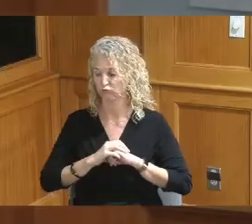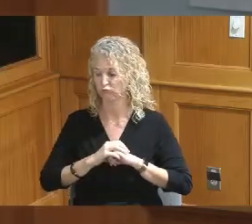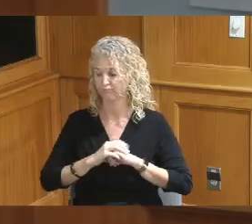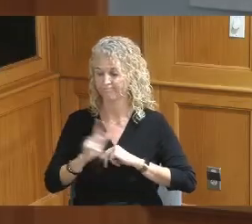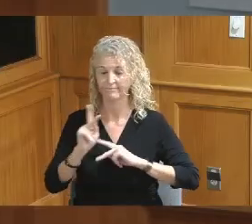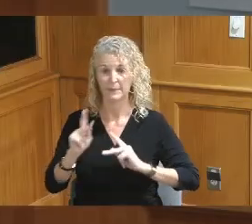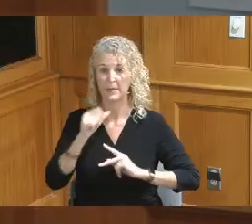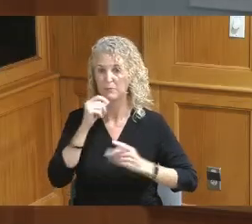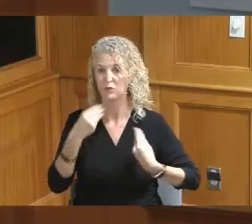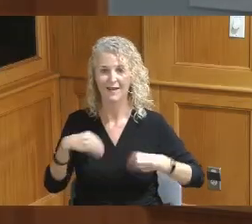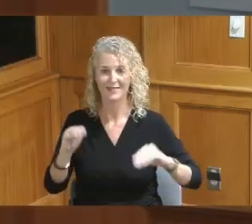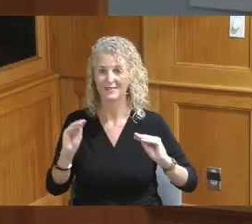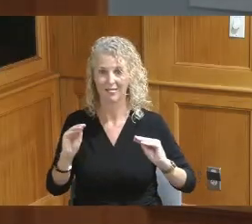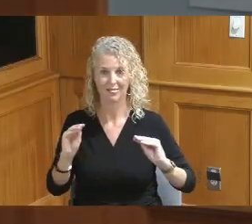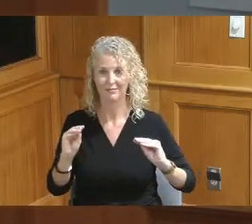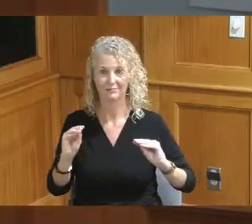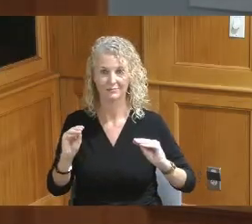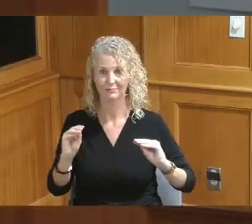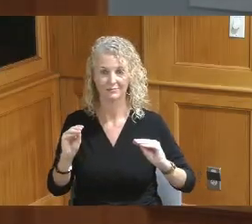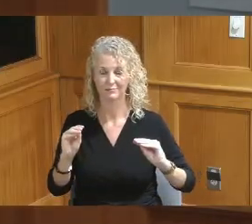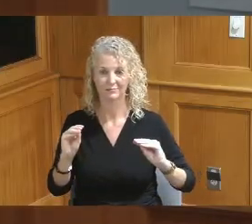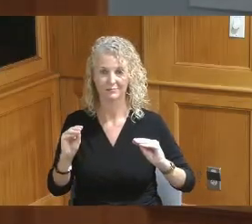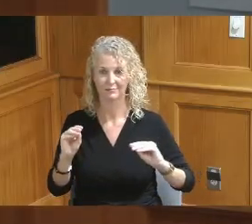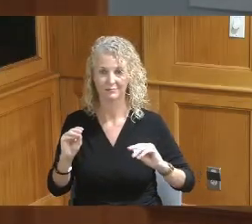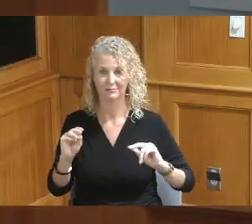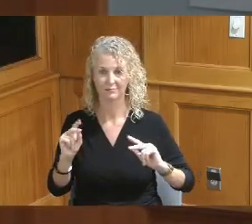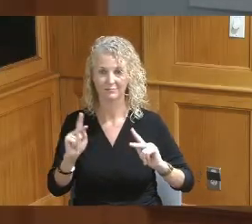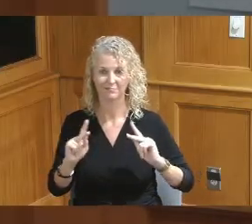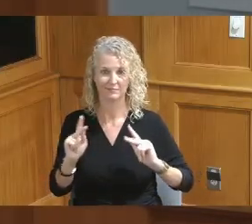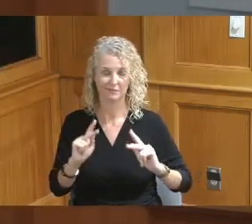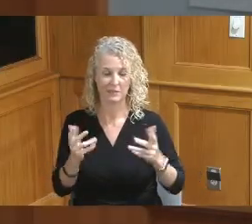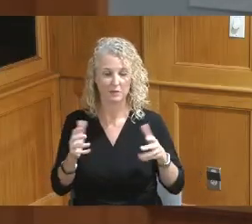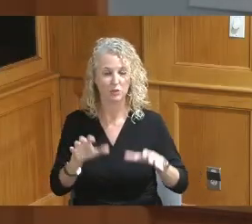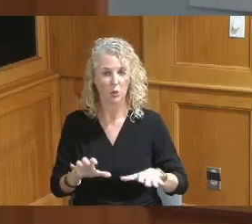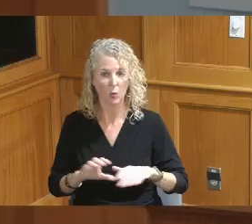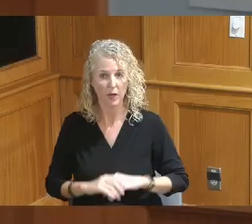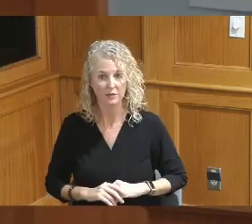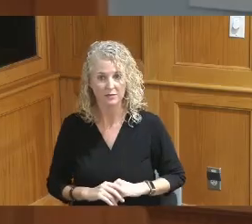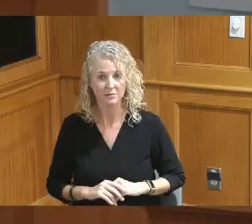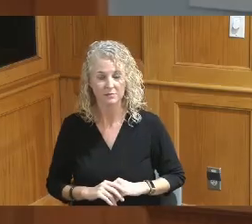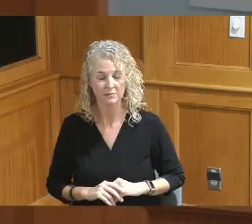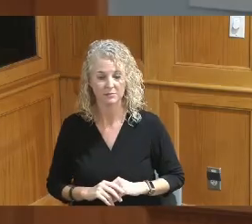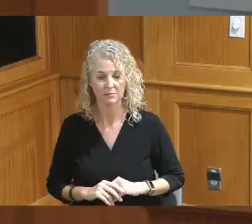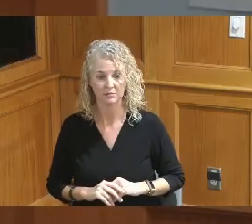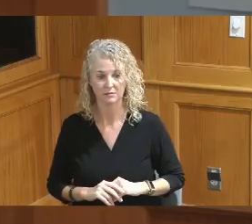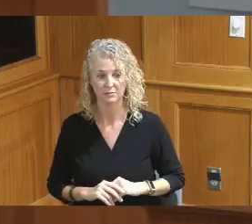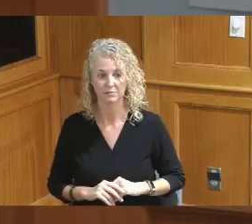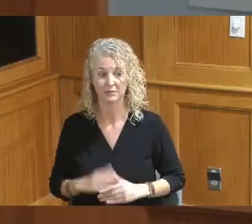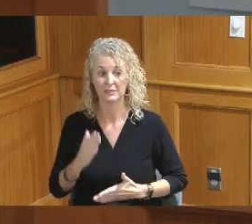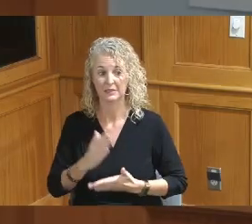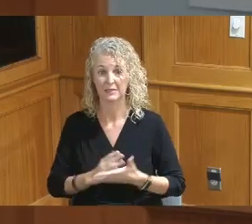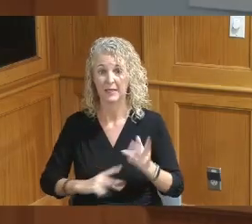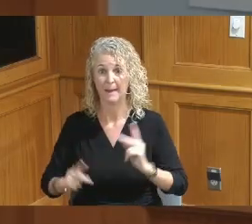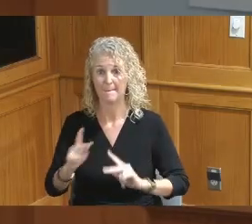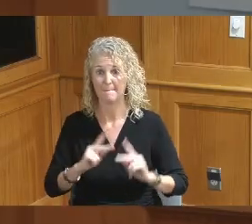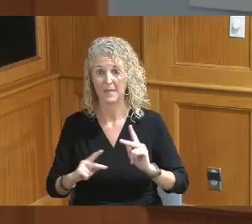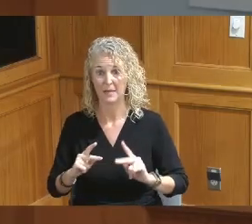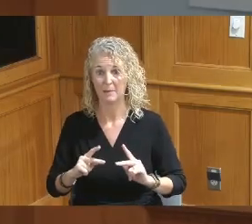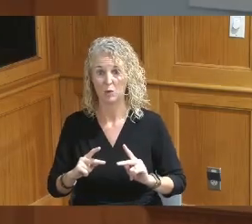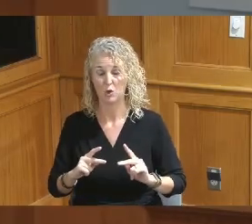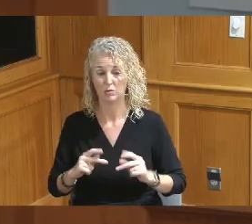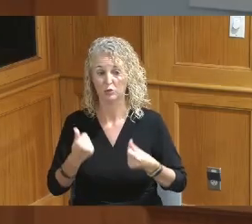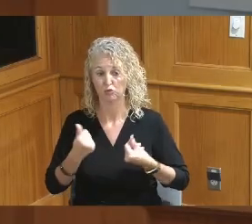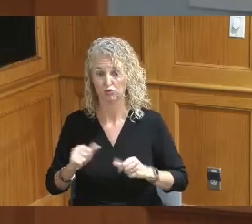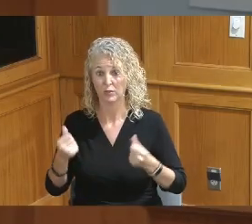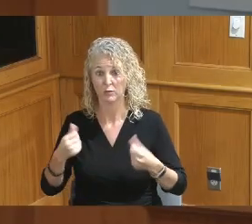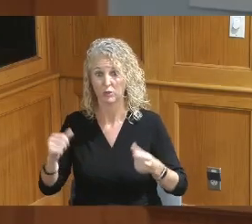sale, so not for folks transitioning out of homeless, just like regular old for sale homes. There have been some folks who've taken a run at that, and it just hasn't worked out